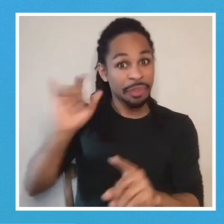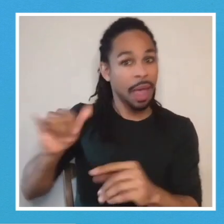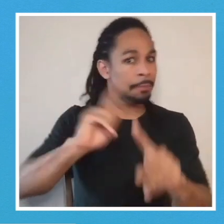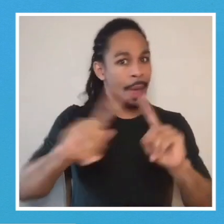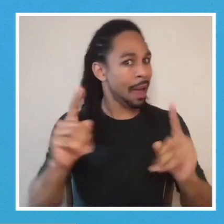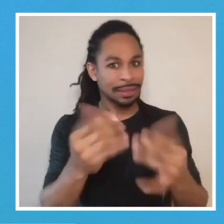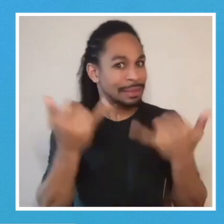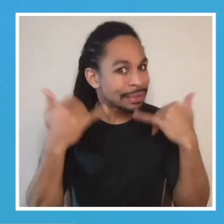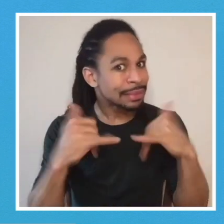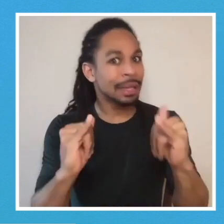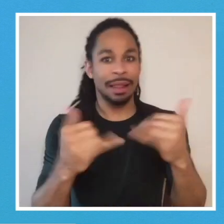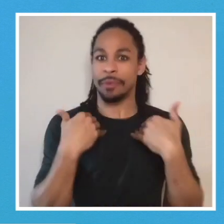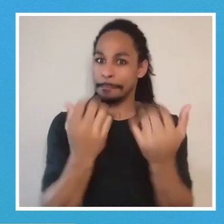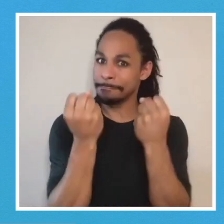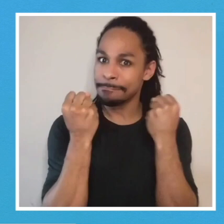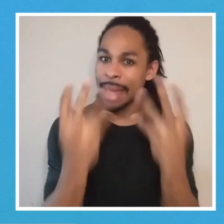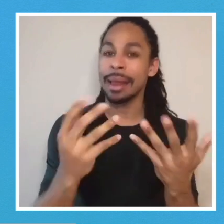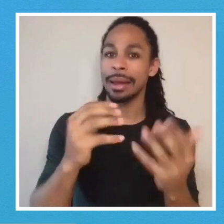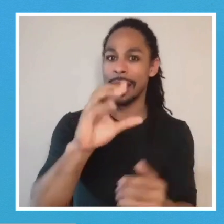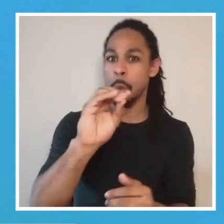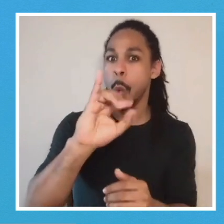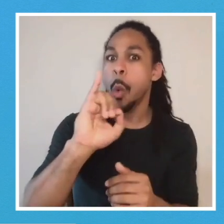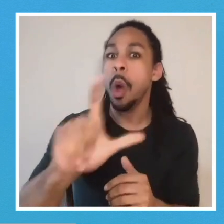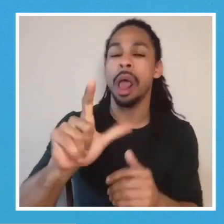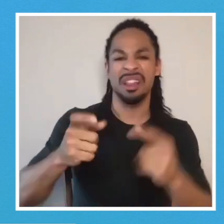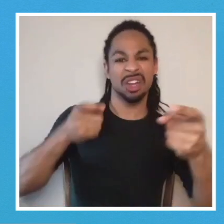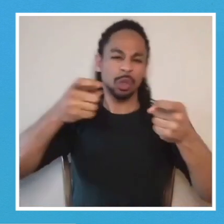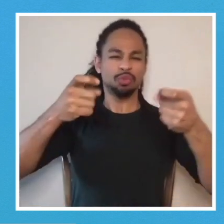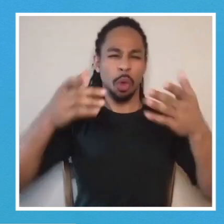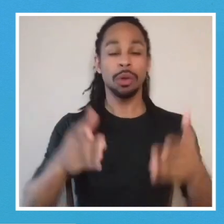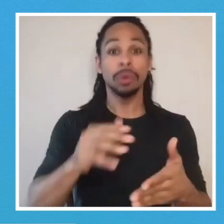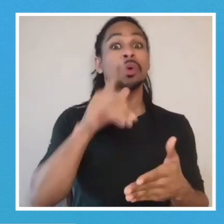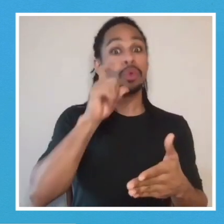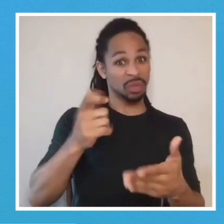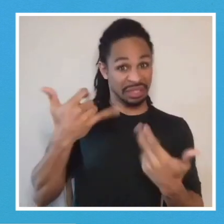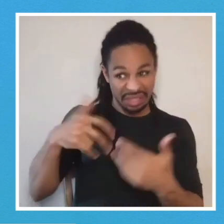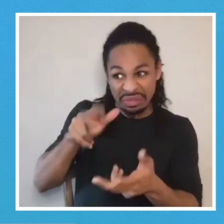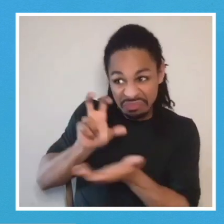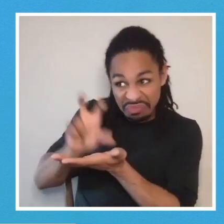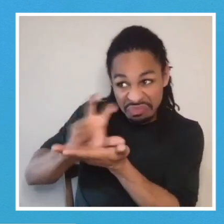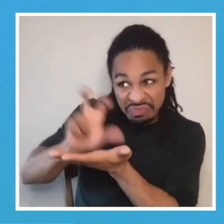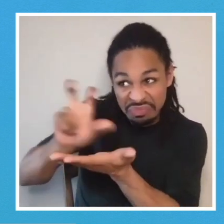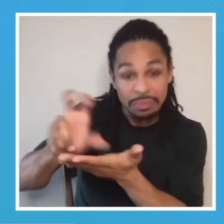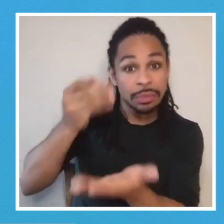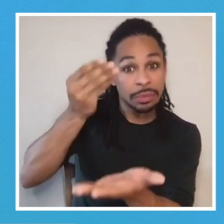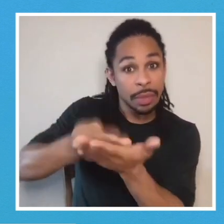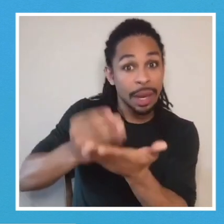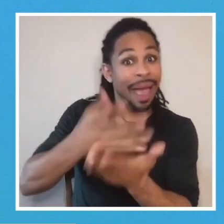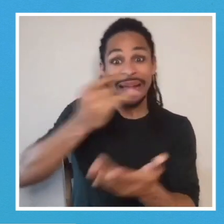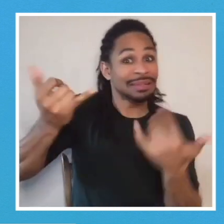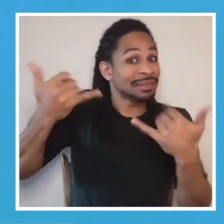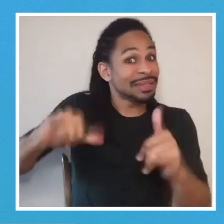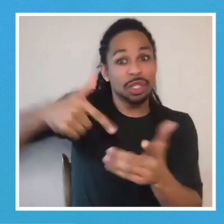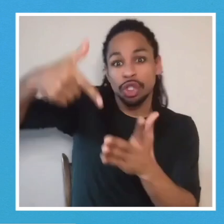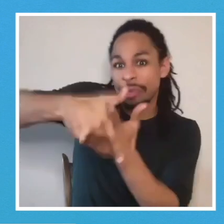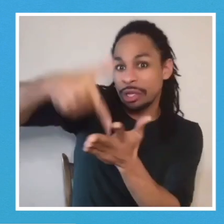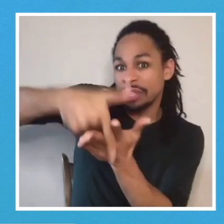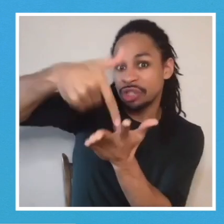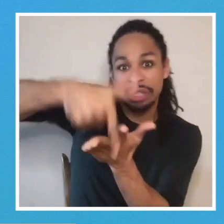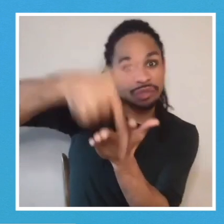is still, at this late date, with all we know, drill, baby,